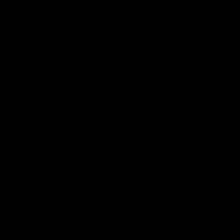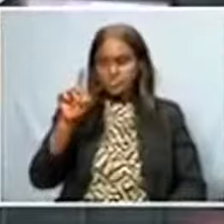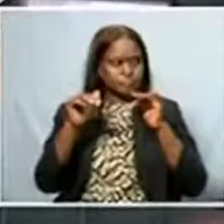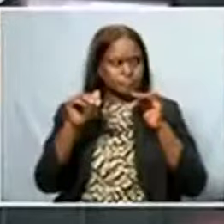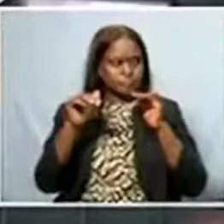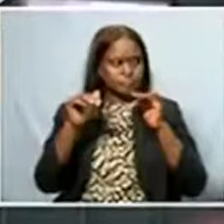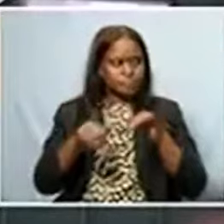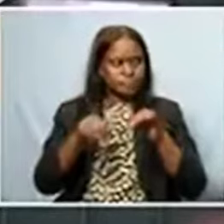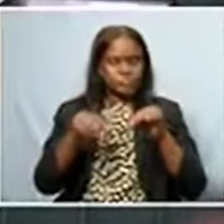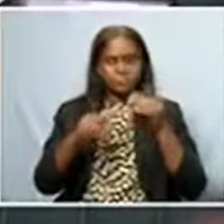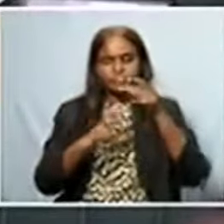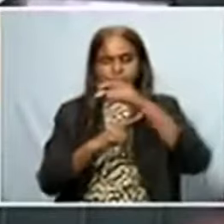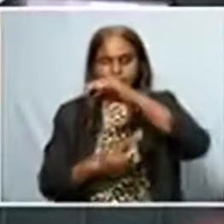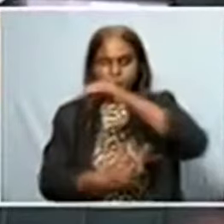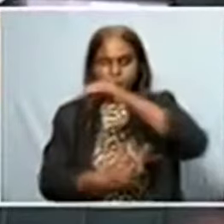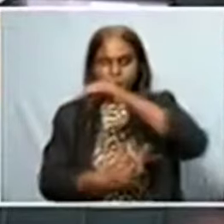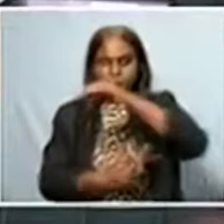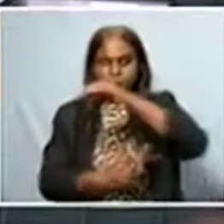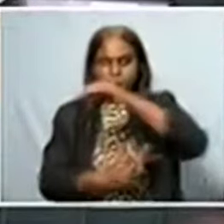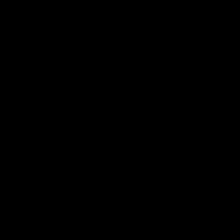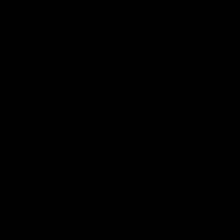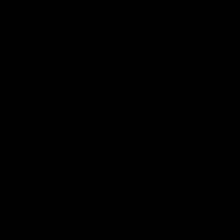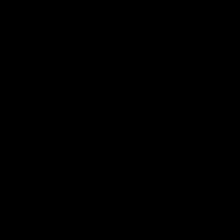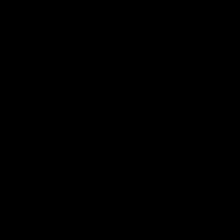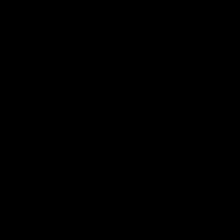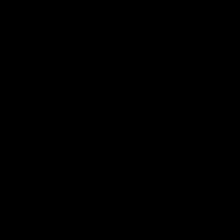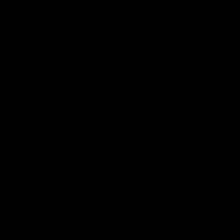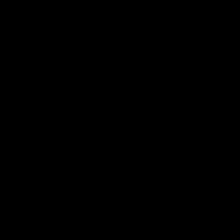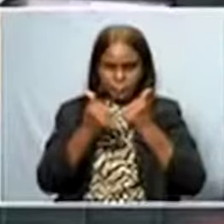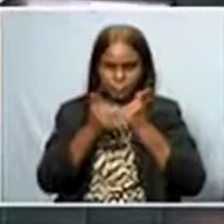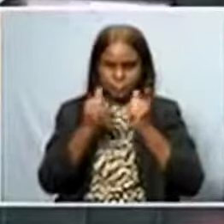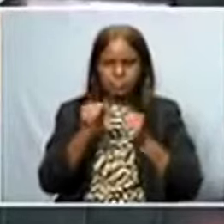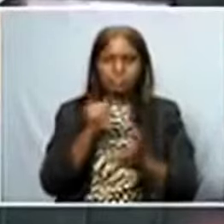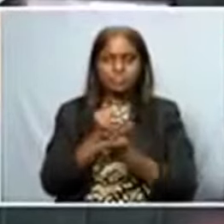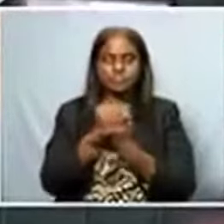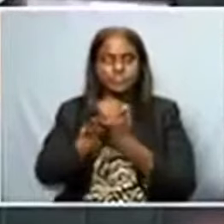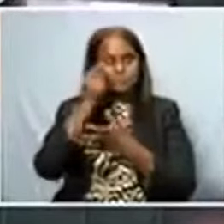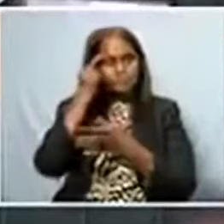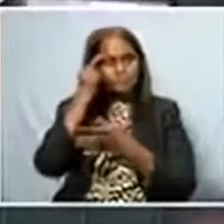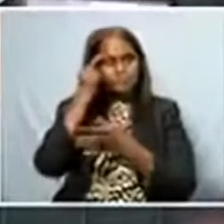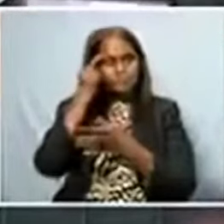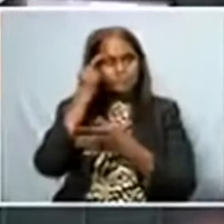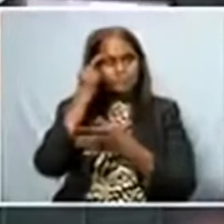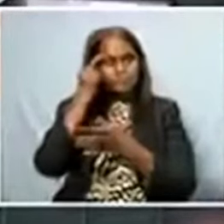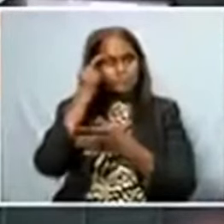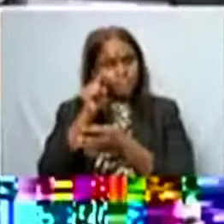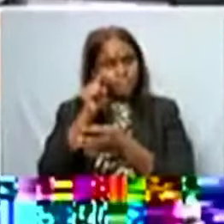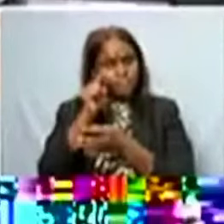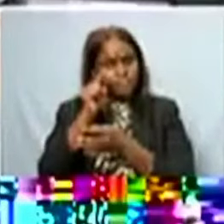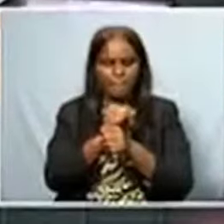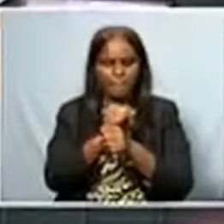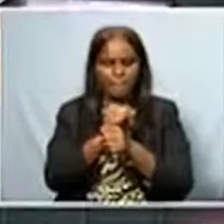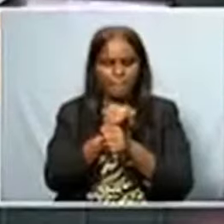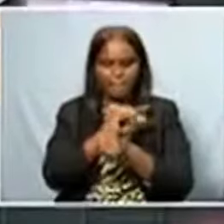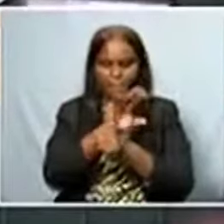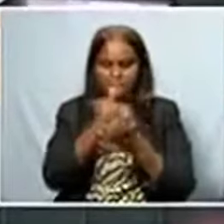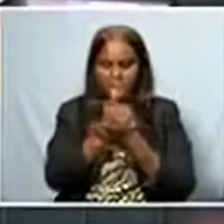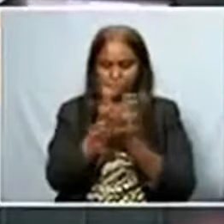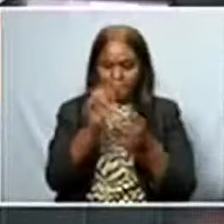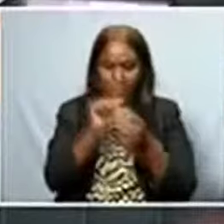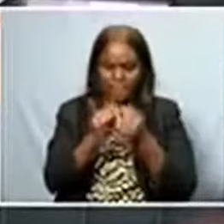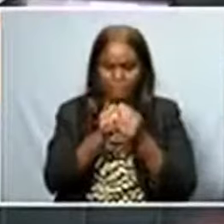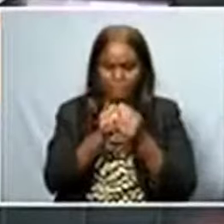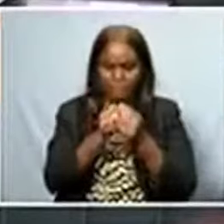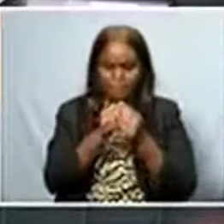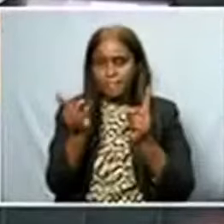collapsing bridges, we know can help the government these problems, but